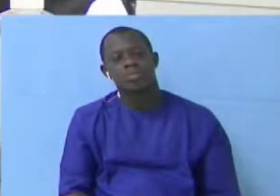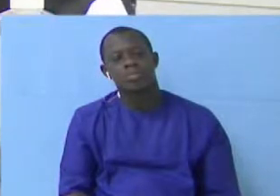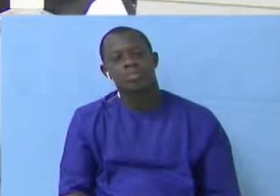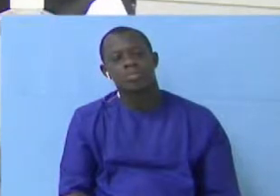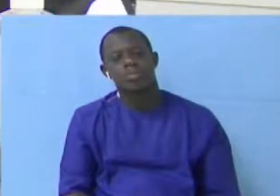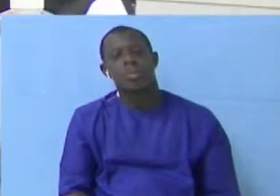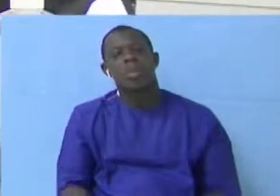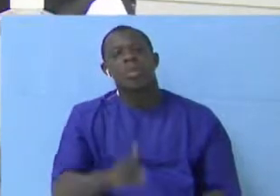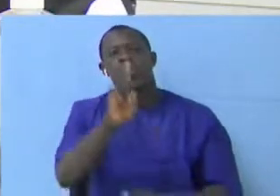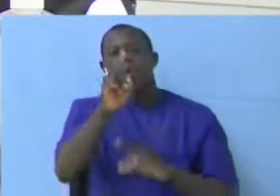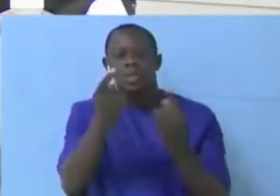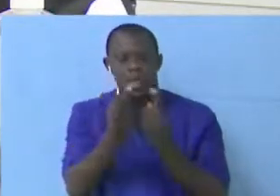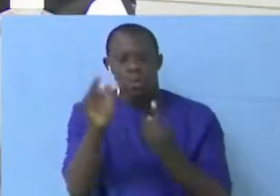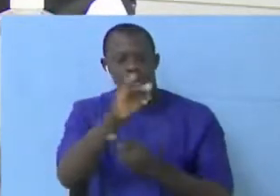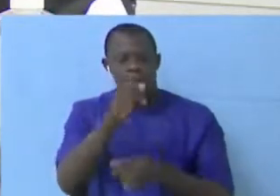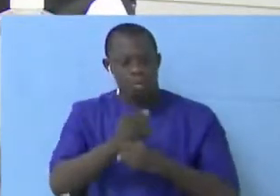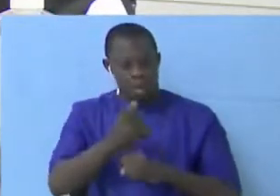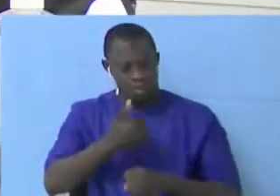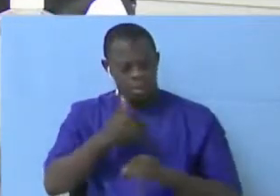Bailo.